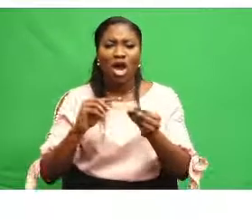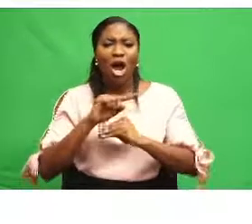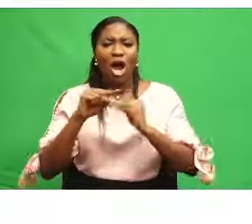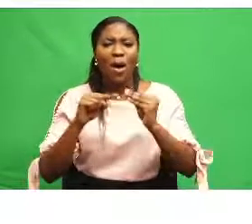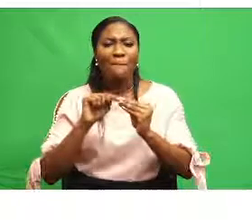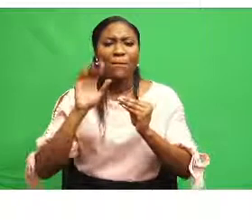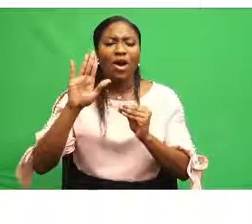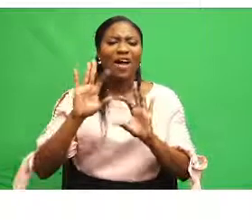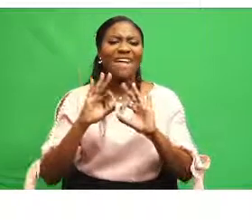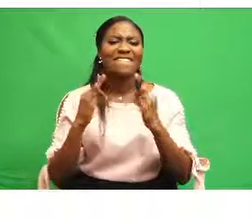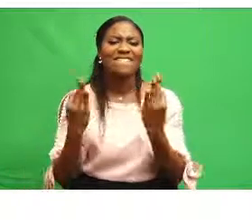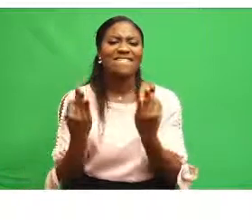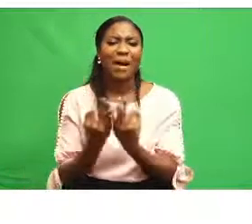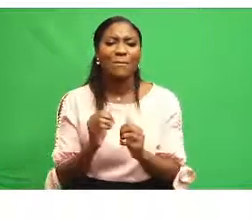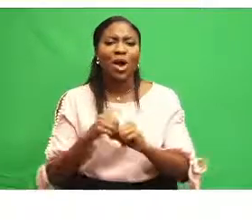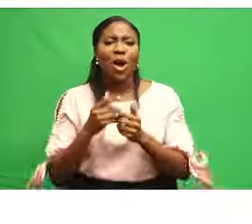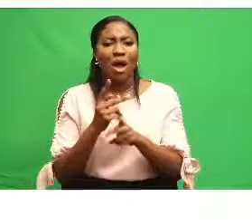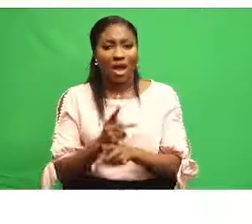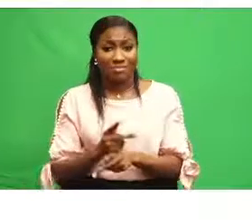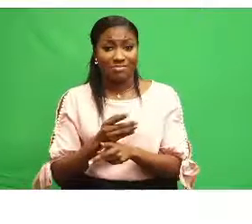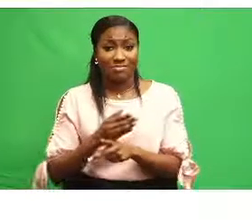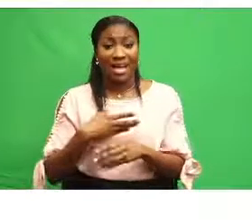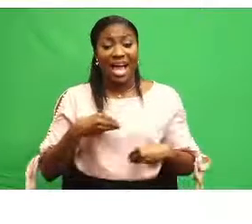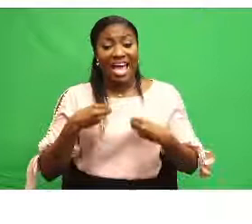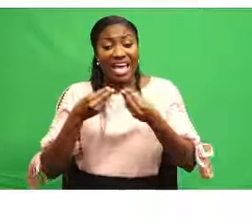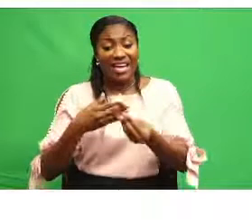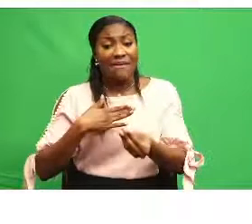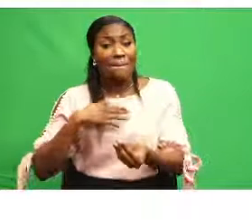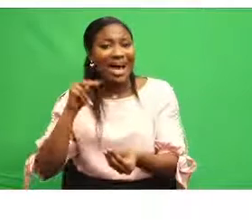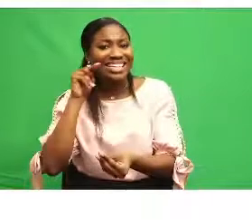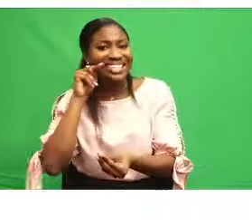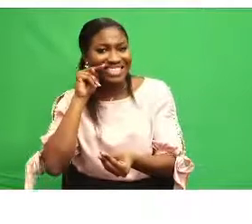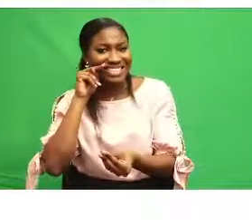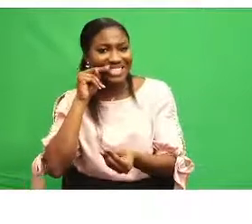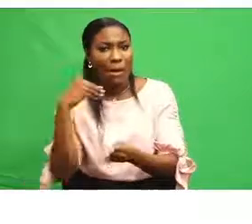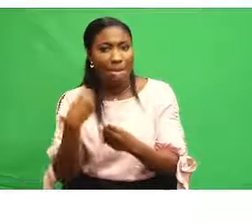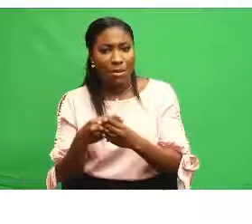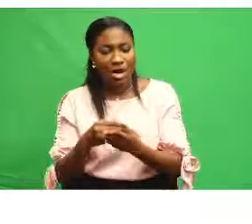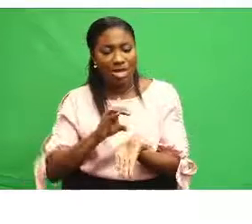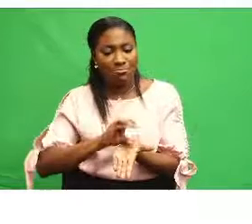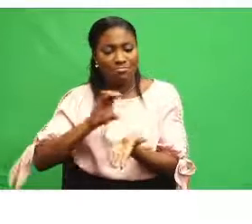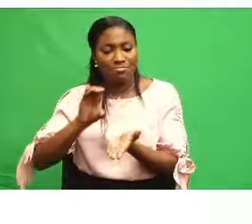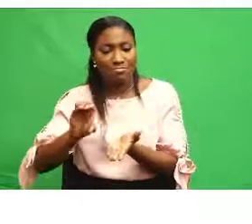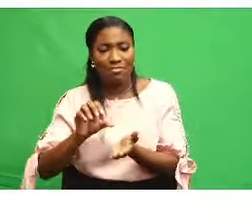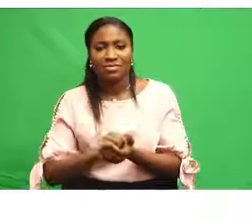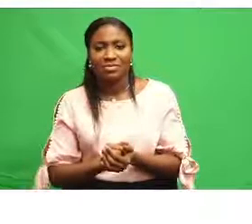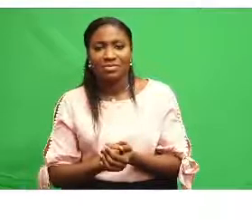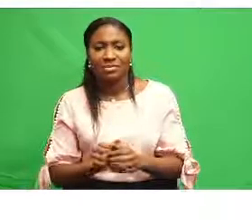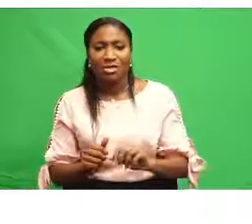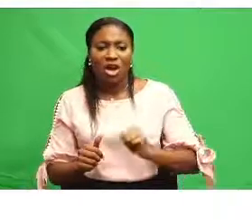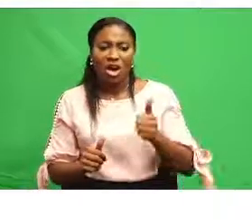relatives. Well, I give my niece Trisha money because she see after me. I just give this next one, Mr. Birch, a few dollars. He was a